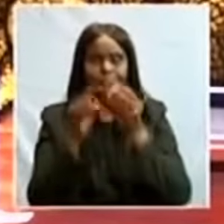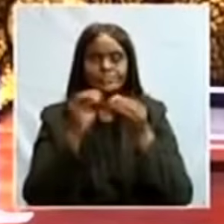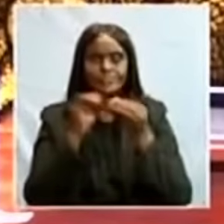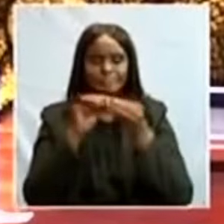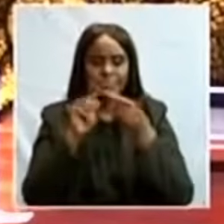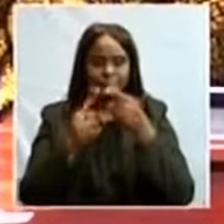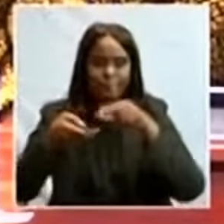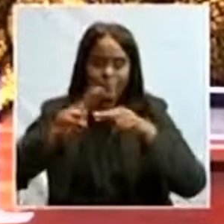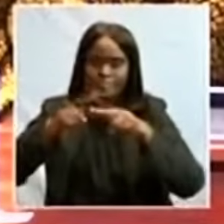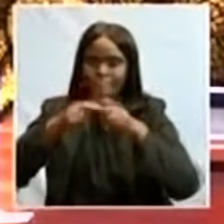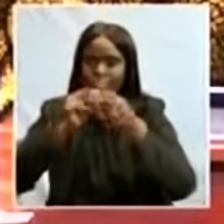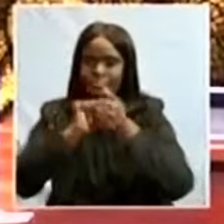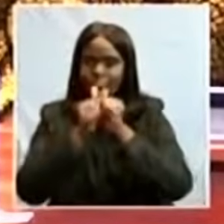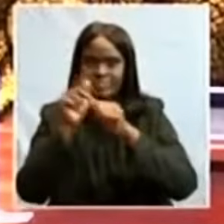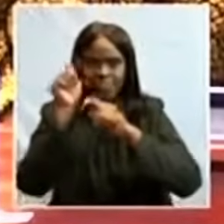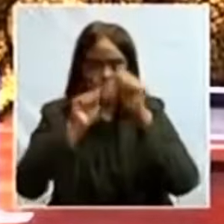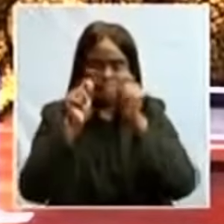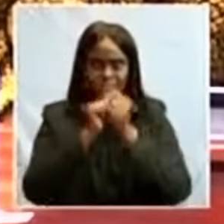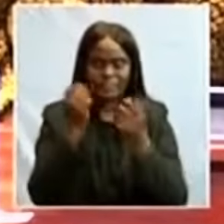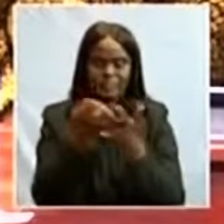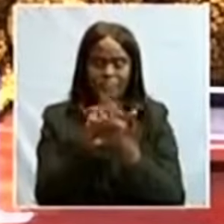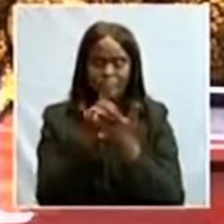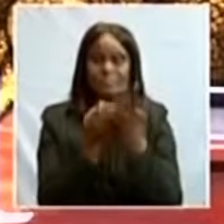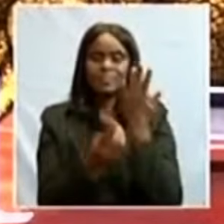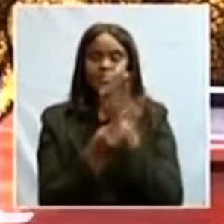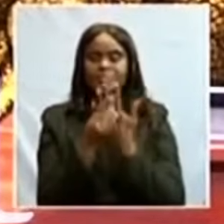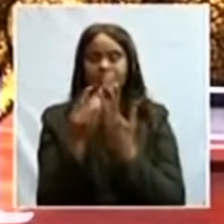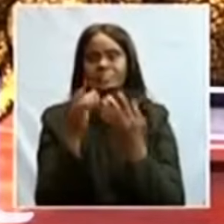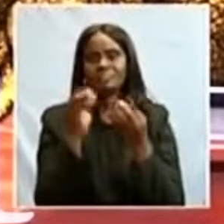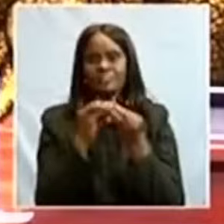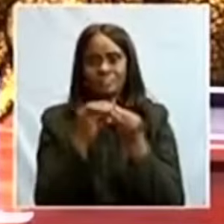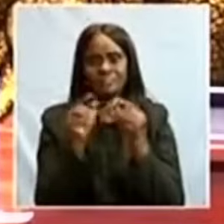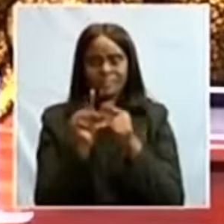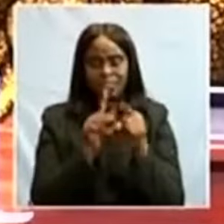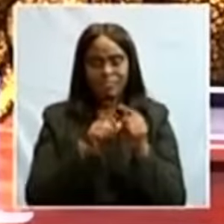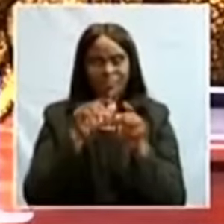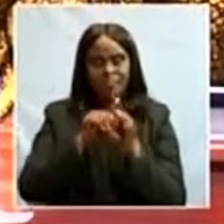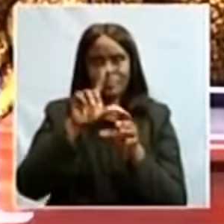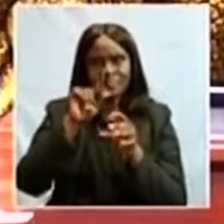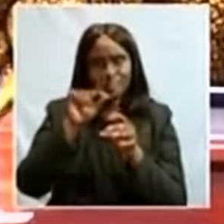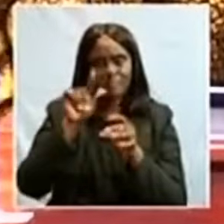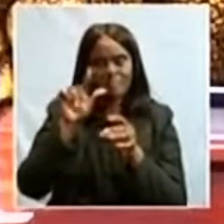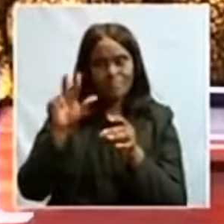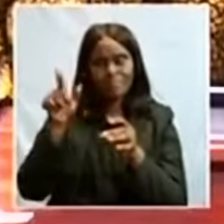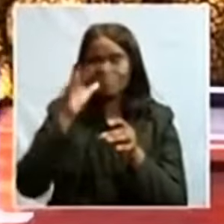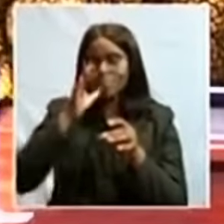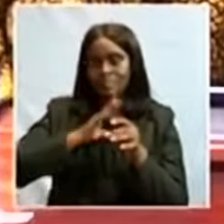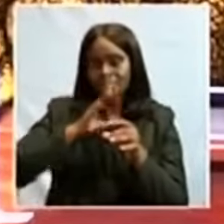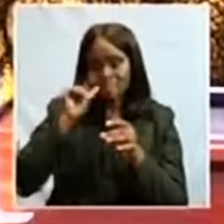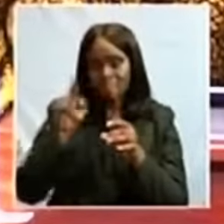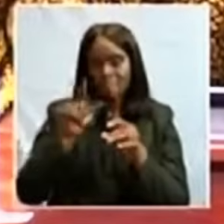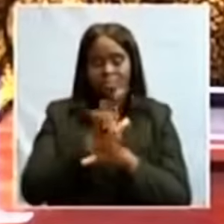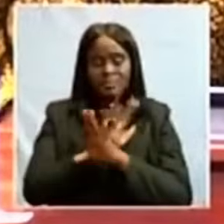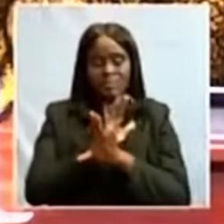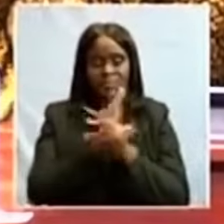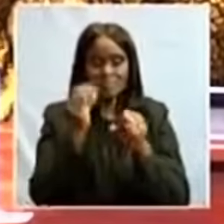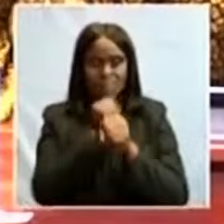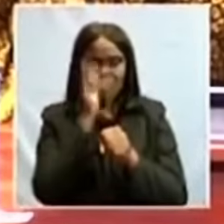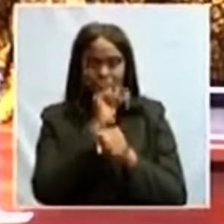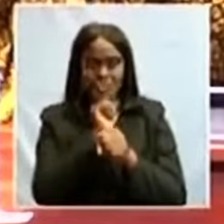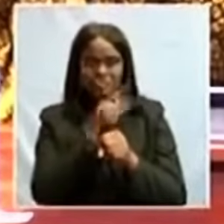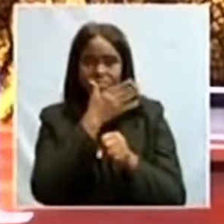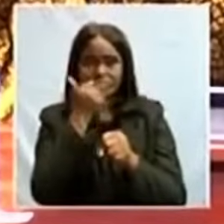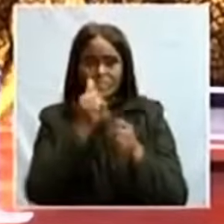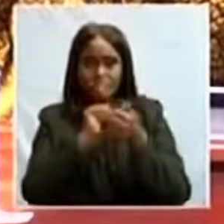sports tourism and economic development. In 2023, Madam Speaker, Zambia won the